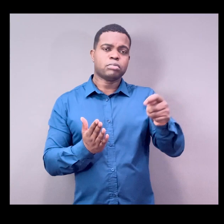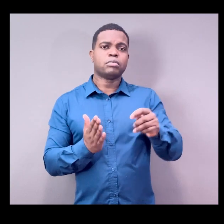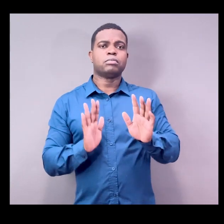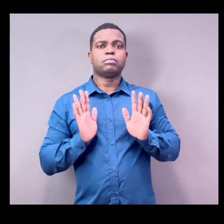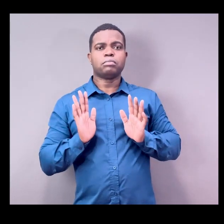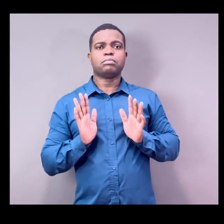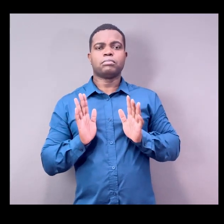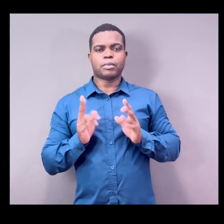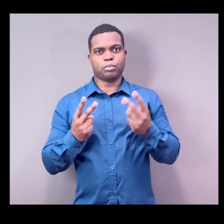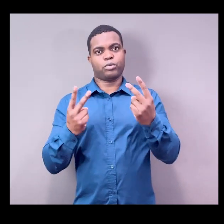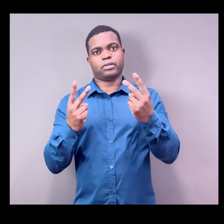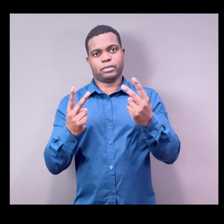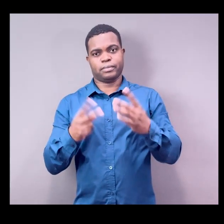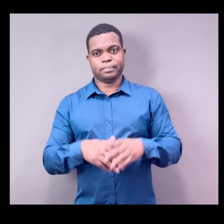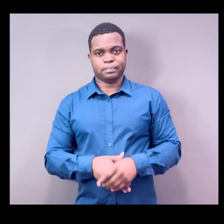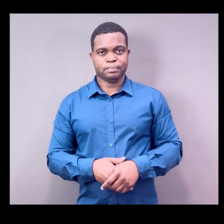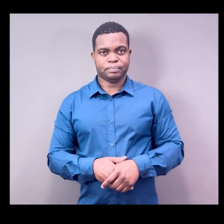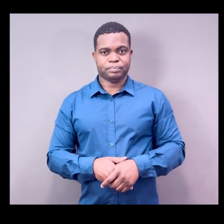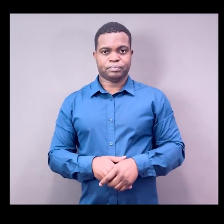uh, in the media,